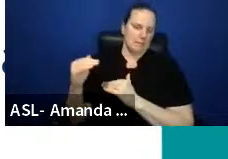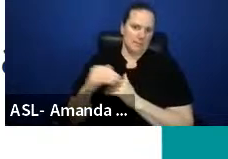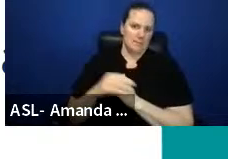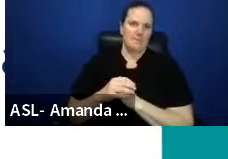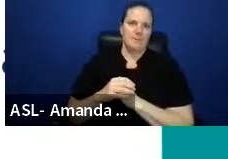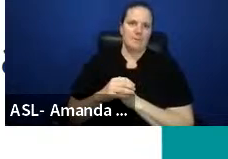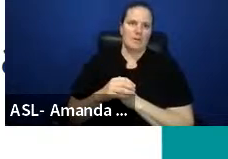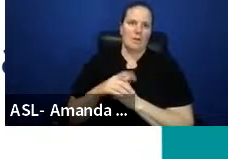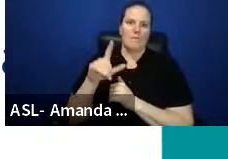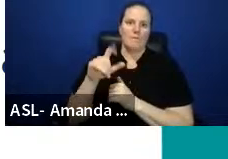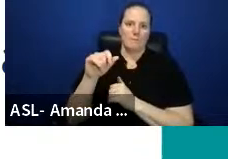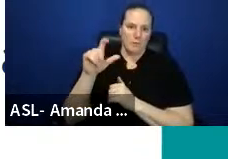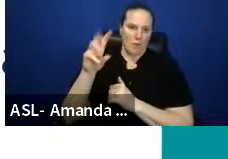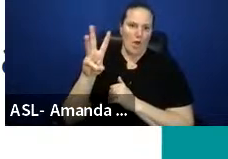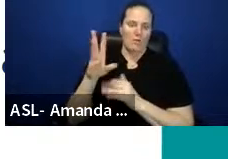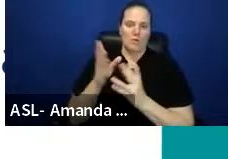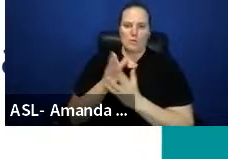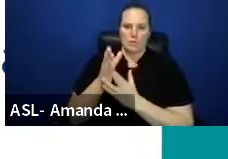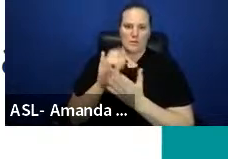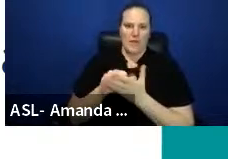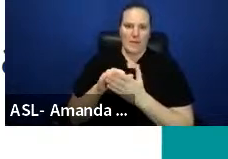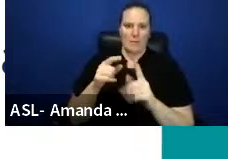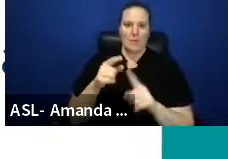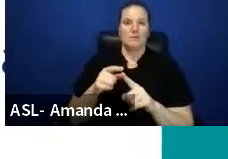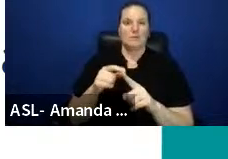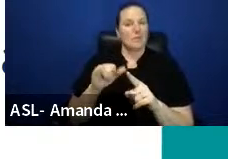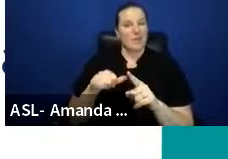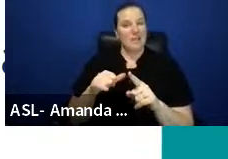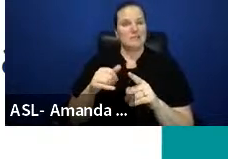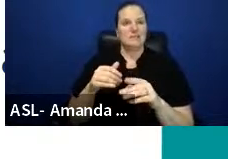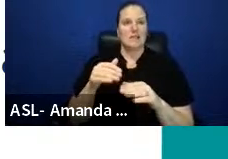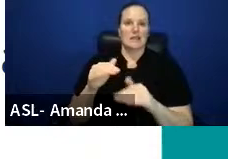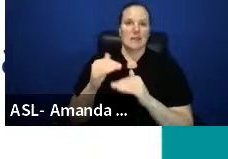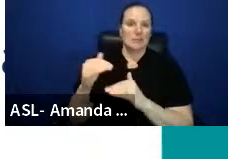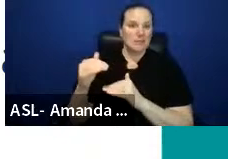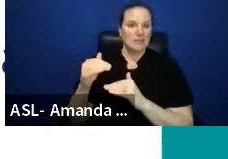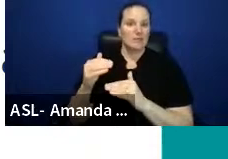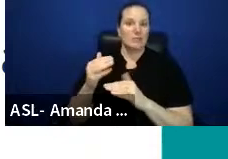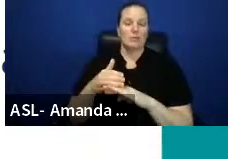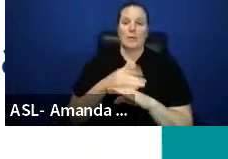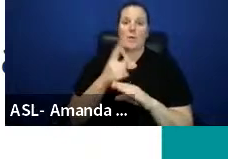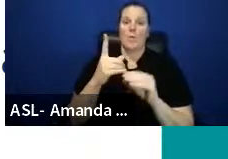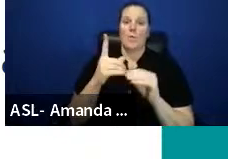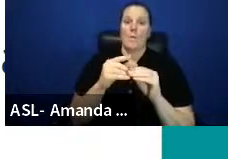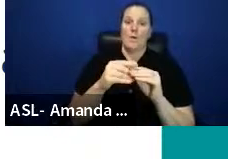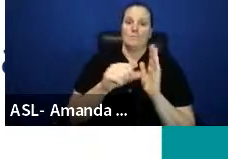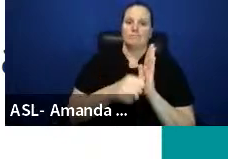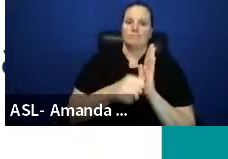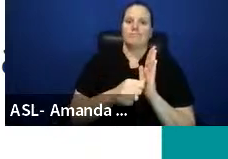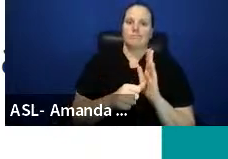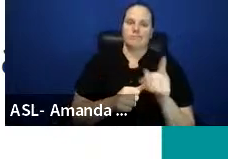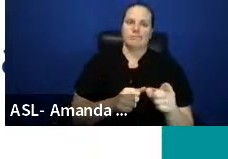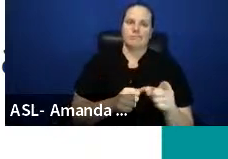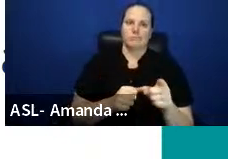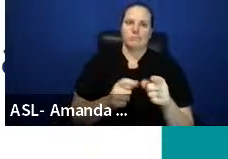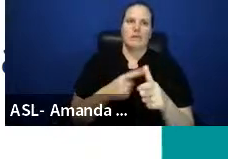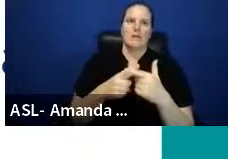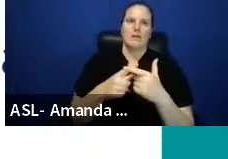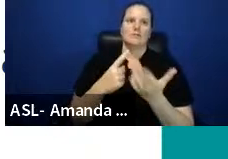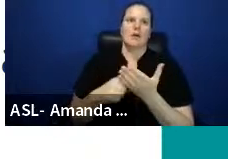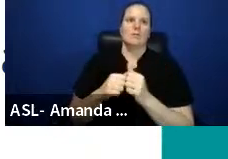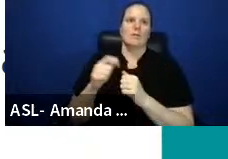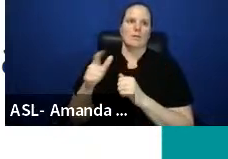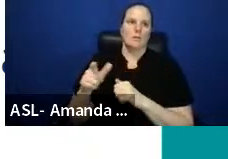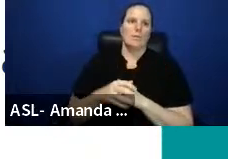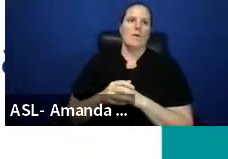the flow that can get through that point. So that's what's limiting these improvements. I was going to point out one more factor real quick, and then I'll come to you, Sam, here in 1 second. So